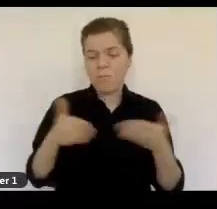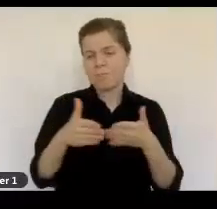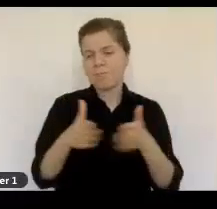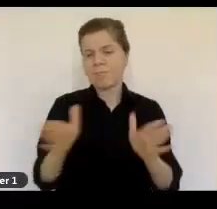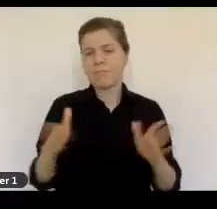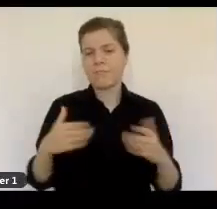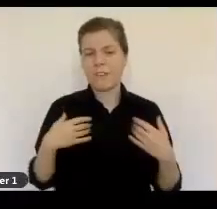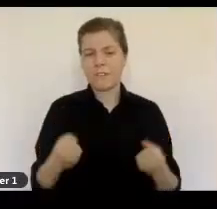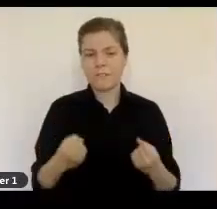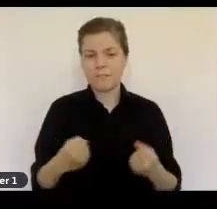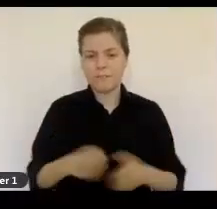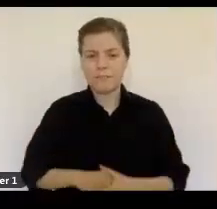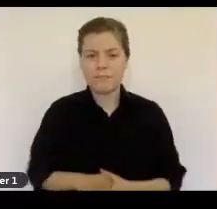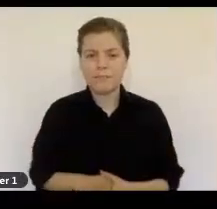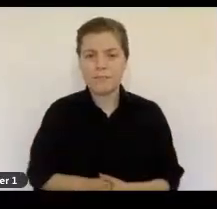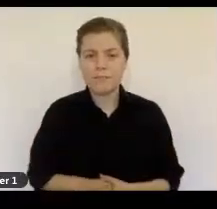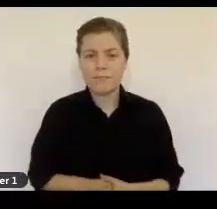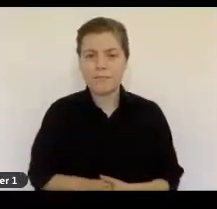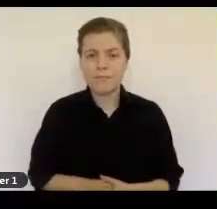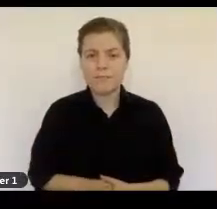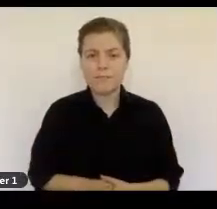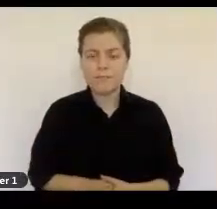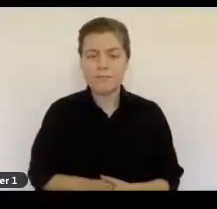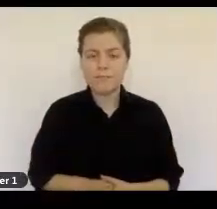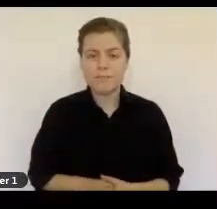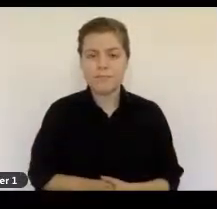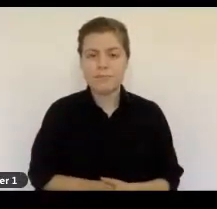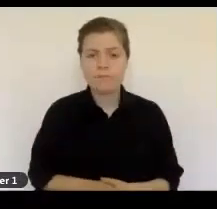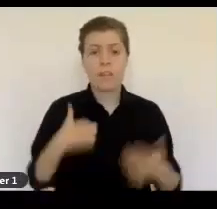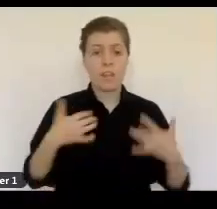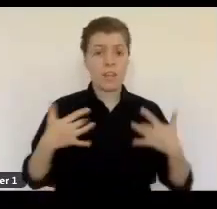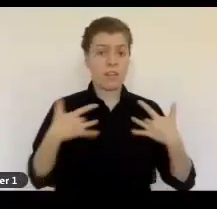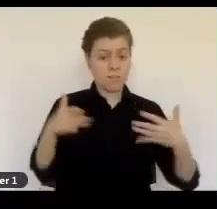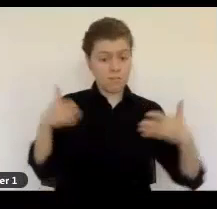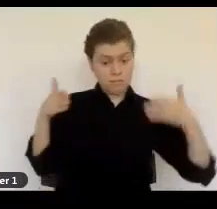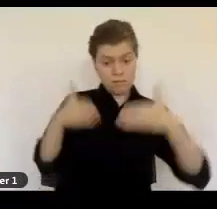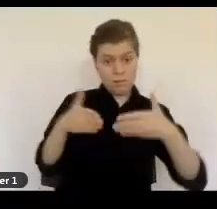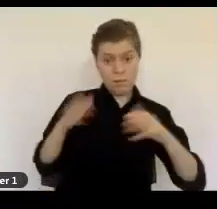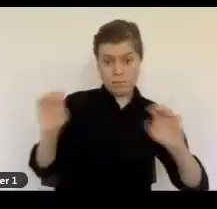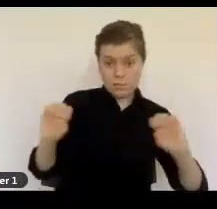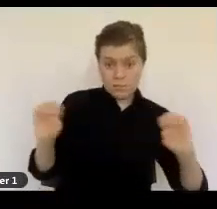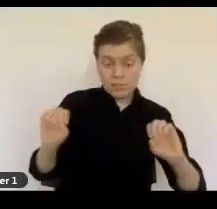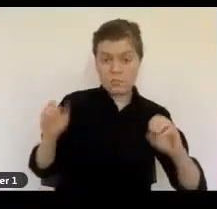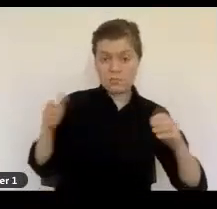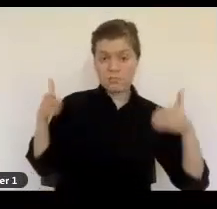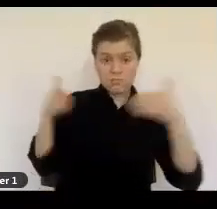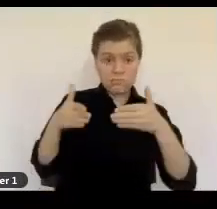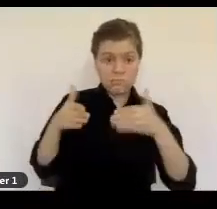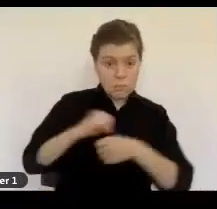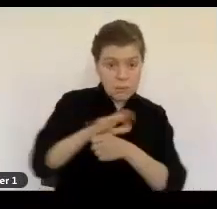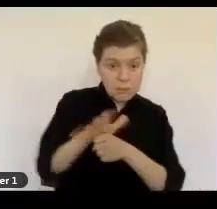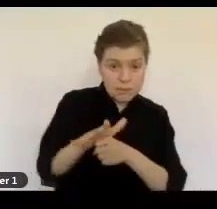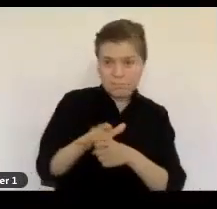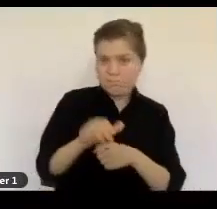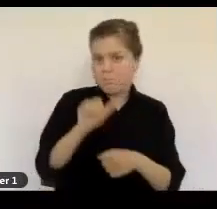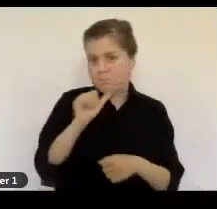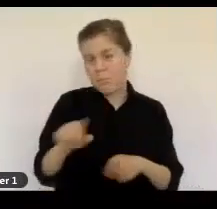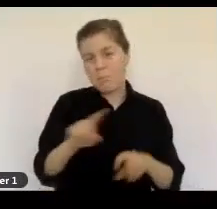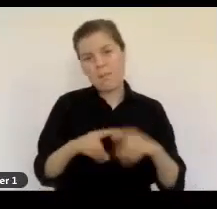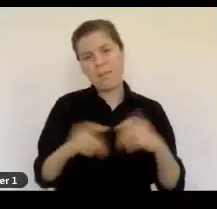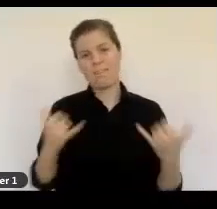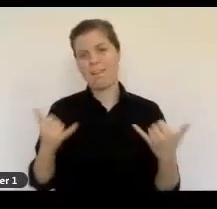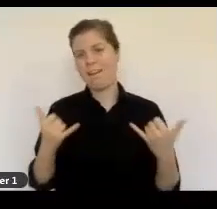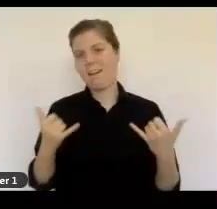can. My focus in my work is on public health ethics, and I've been, generally I work on things that are not necessarily related